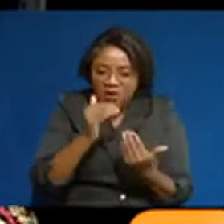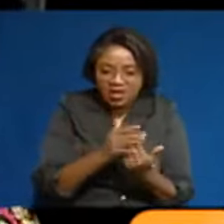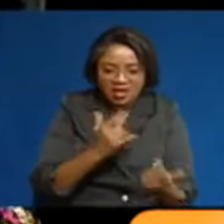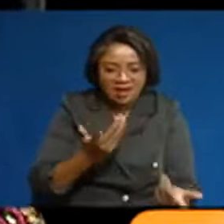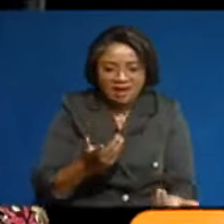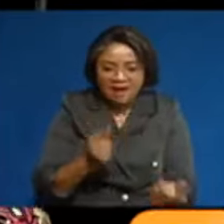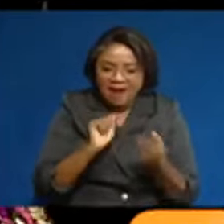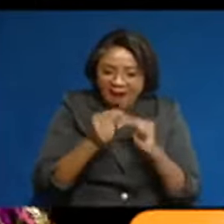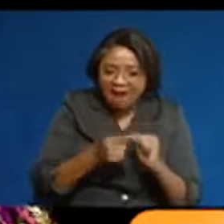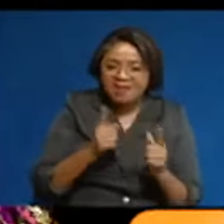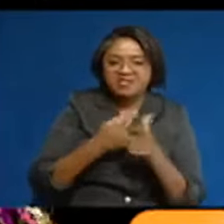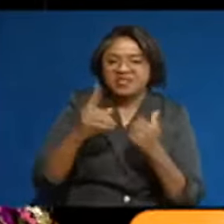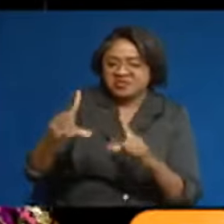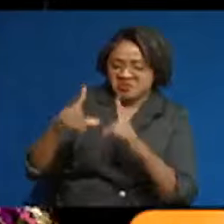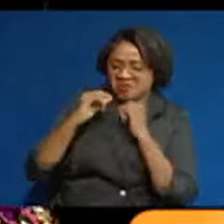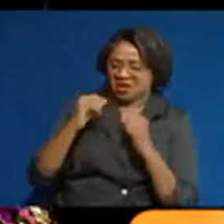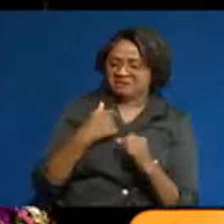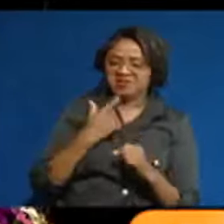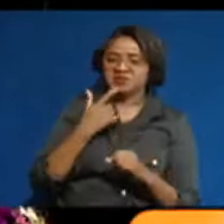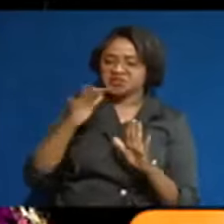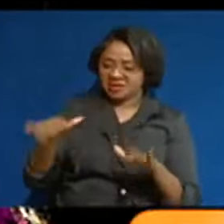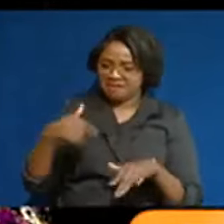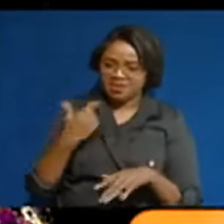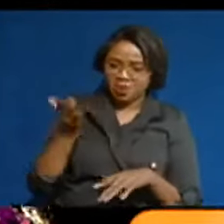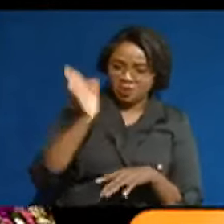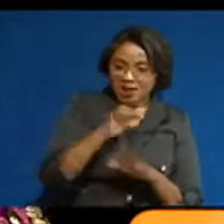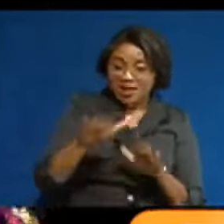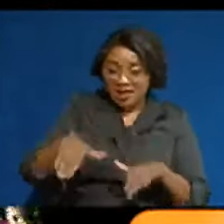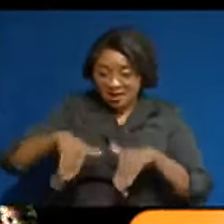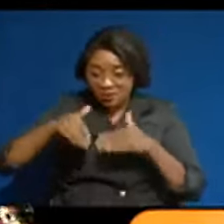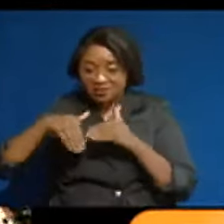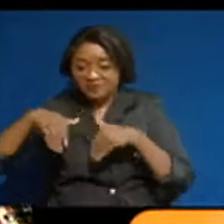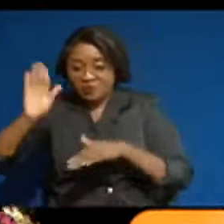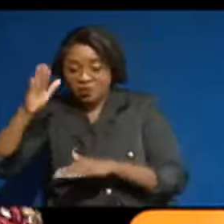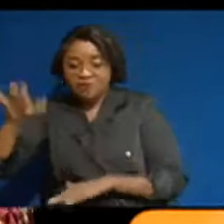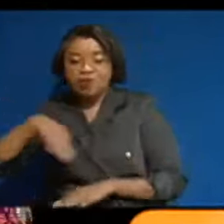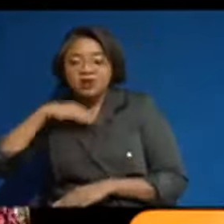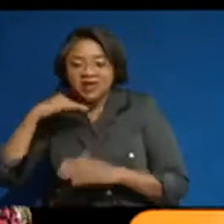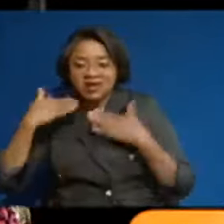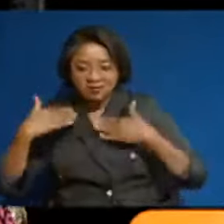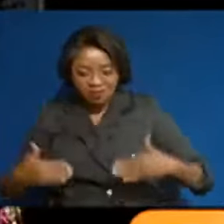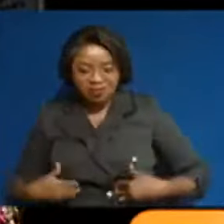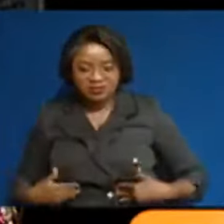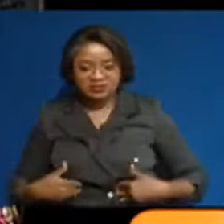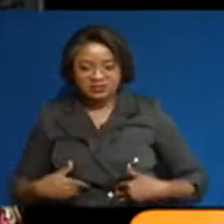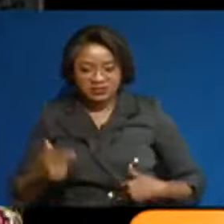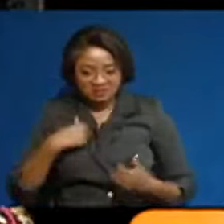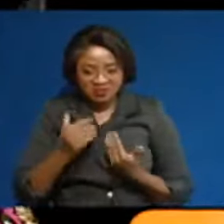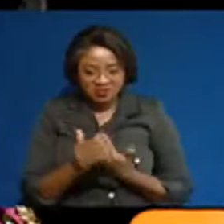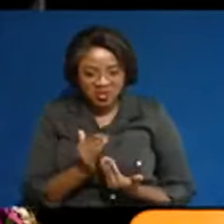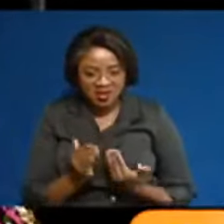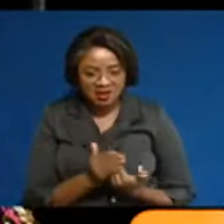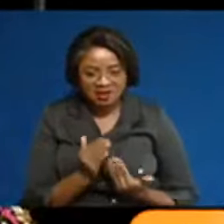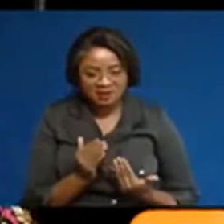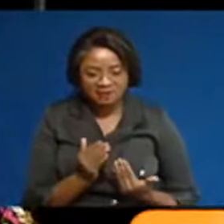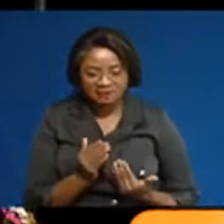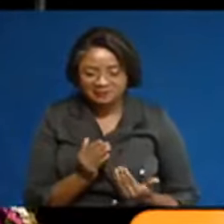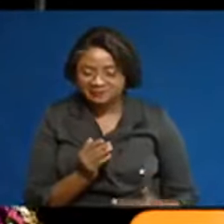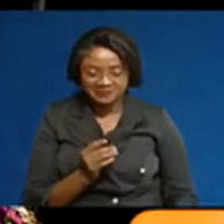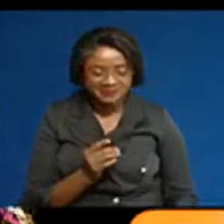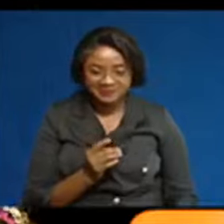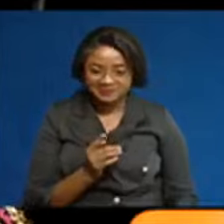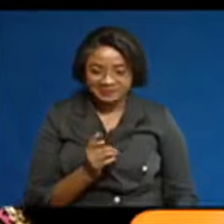wounds, and you're telling me to my face that I should go back and wait for more dead bodies that I should deal with. I don't